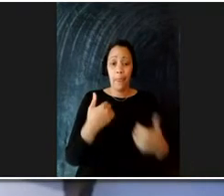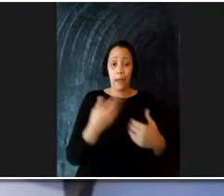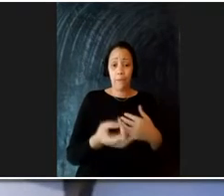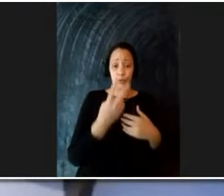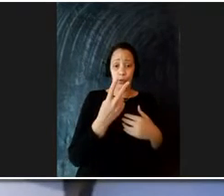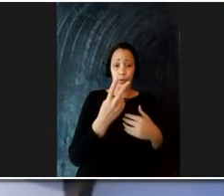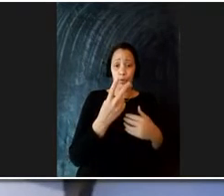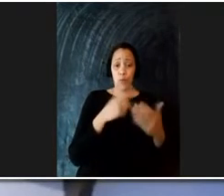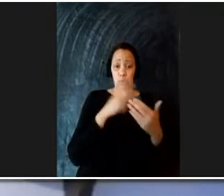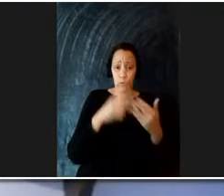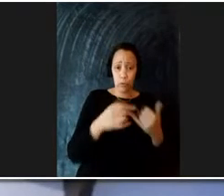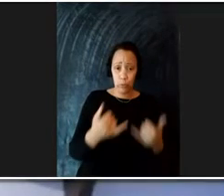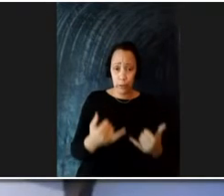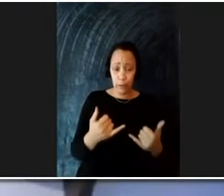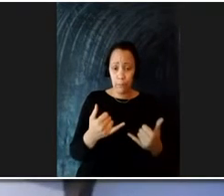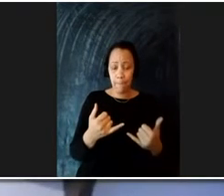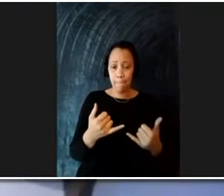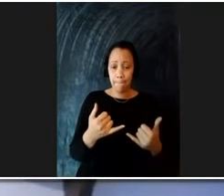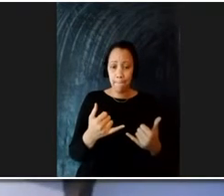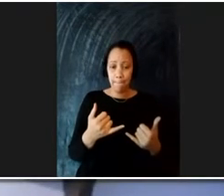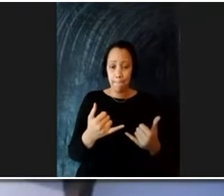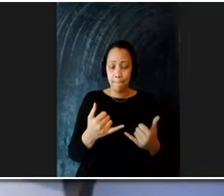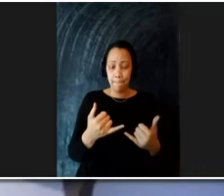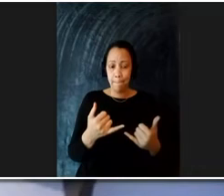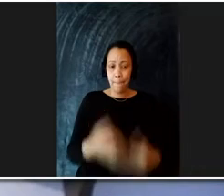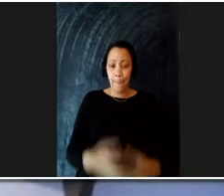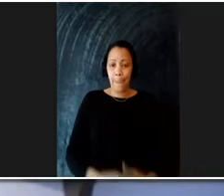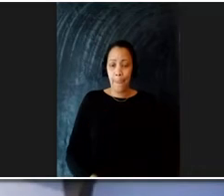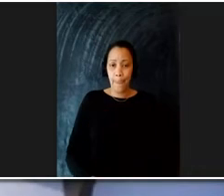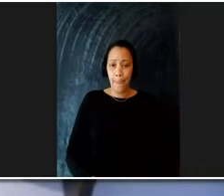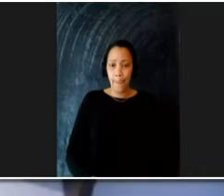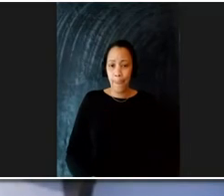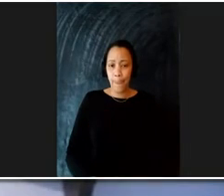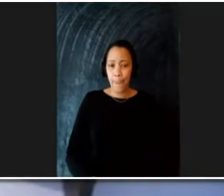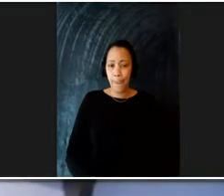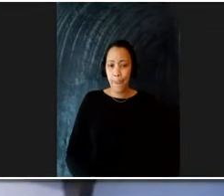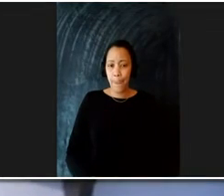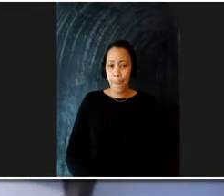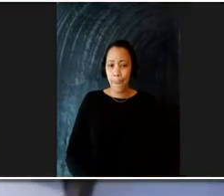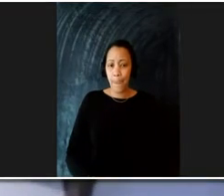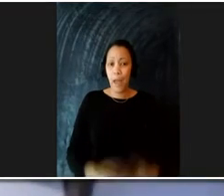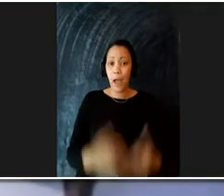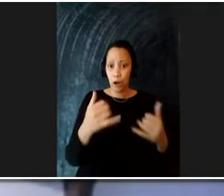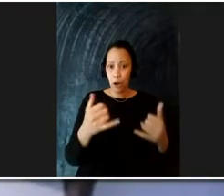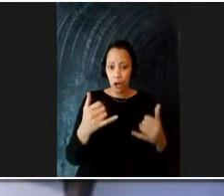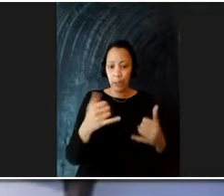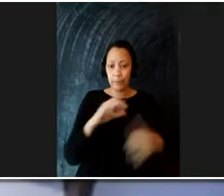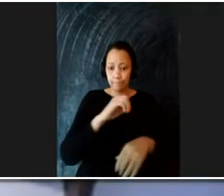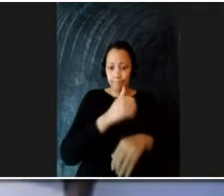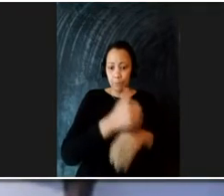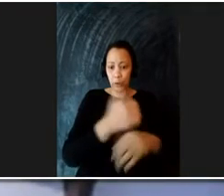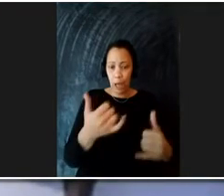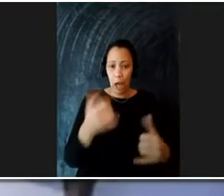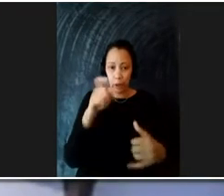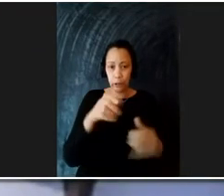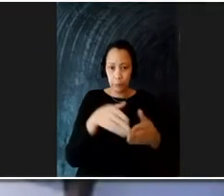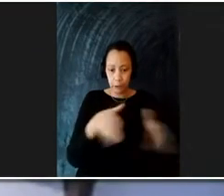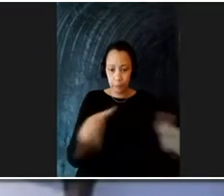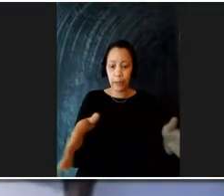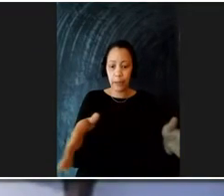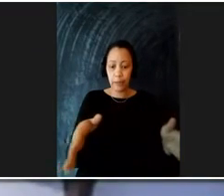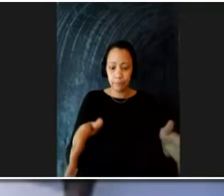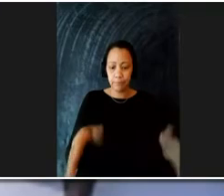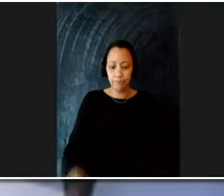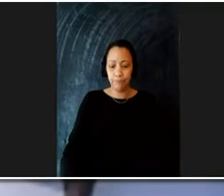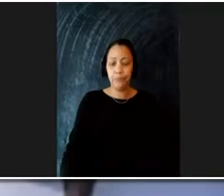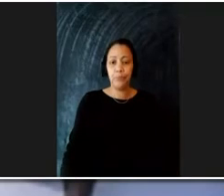programs connect certain New Yorkers experiencing homelessness with affordable housing units around the city however only those individuals in the